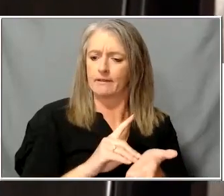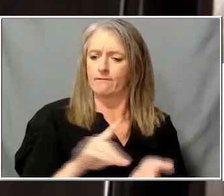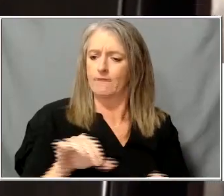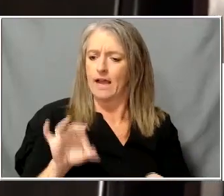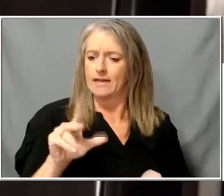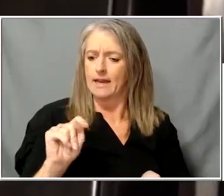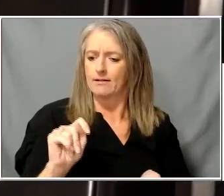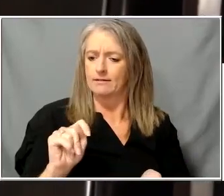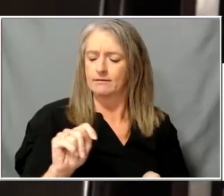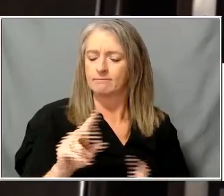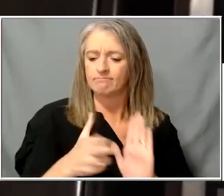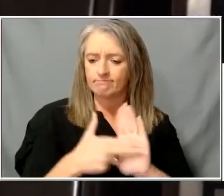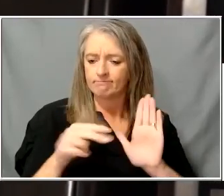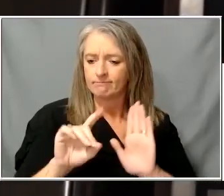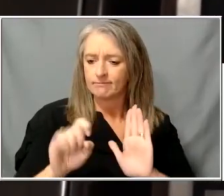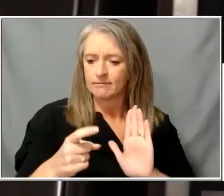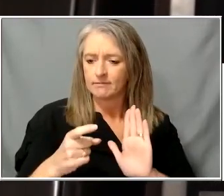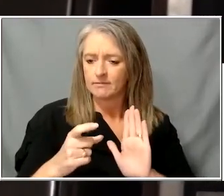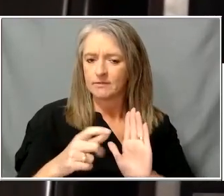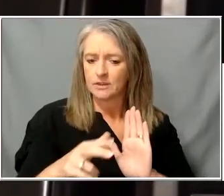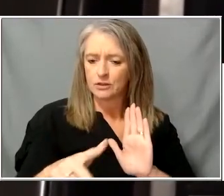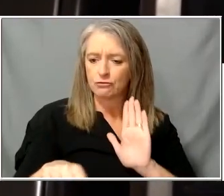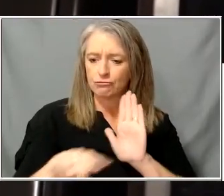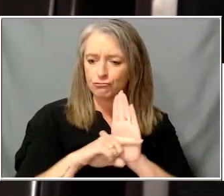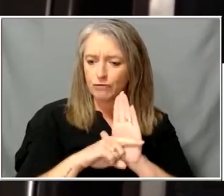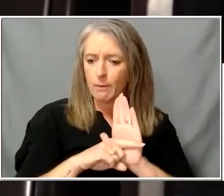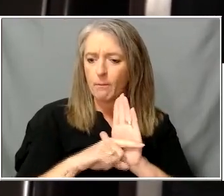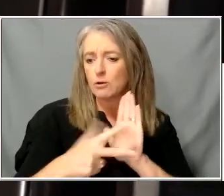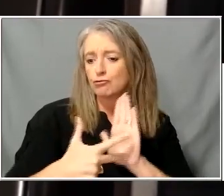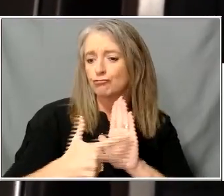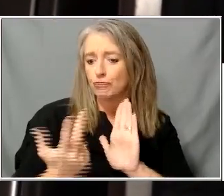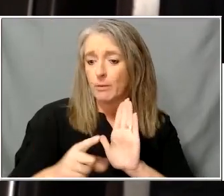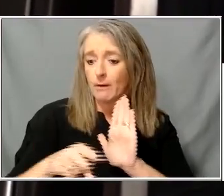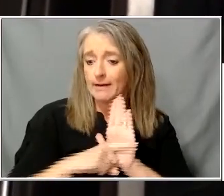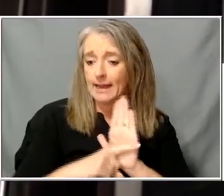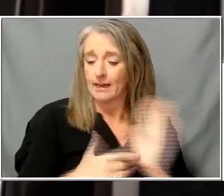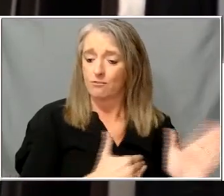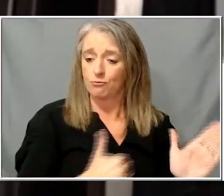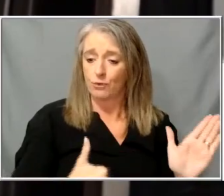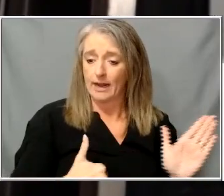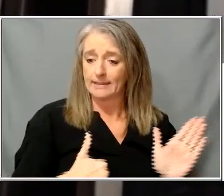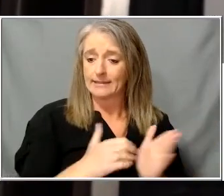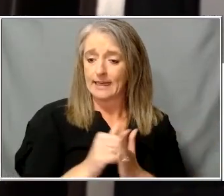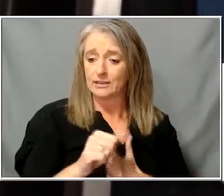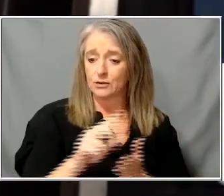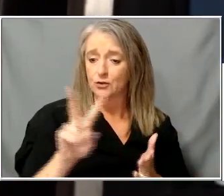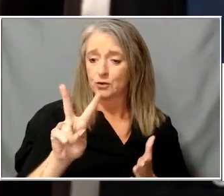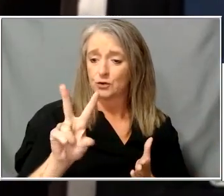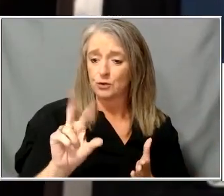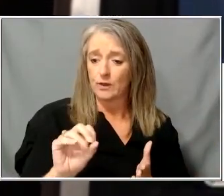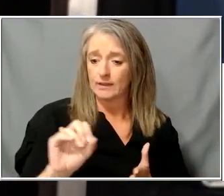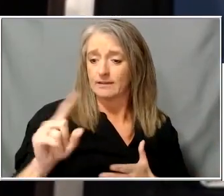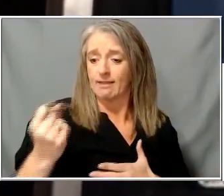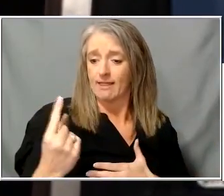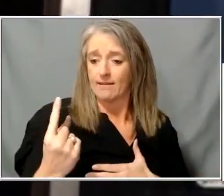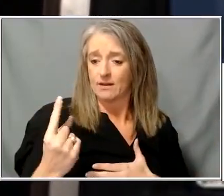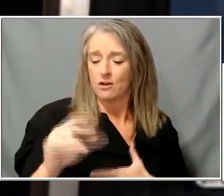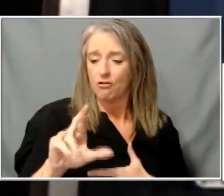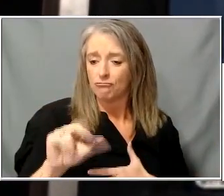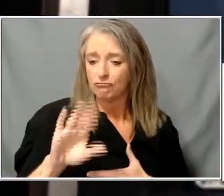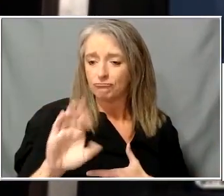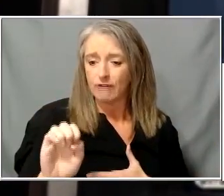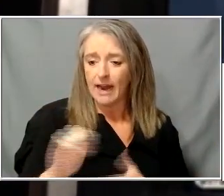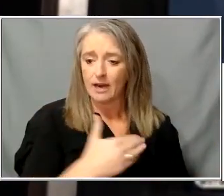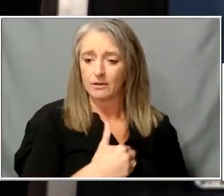Cynthia was diagnosed with triple-negative breast cancer in 2011. It's one of the rarest and aggressive breast cancers, affecting